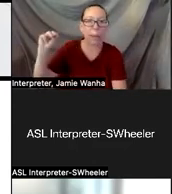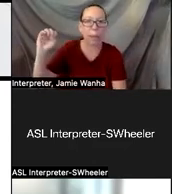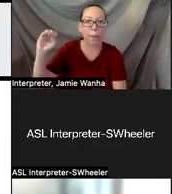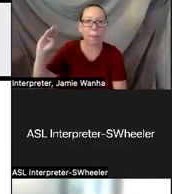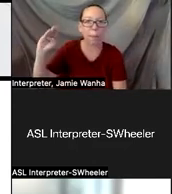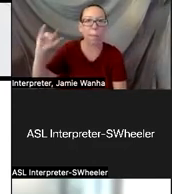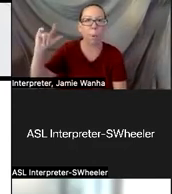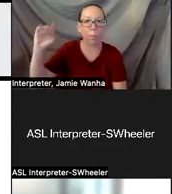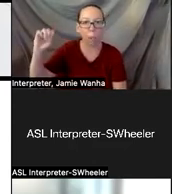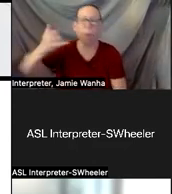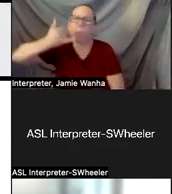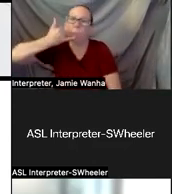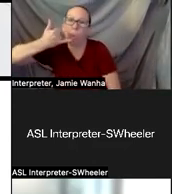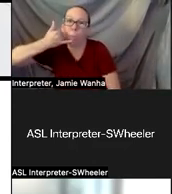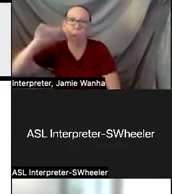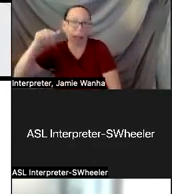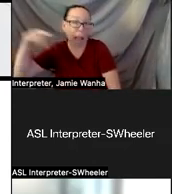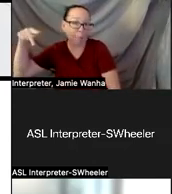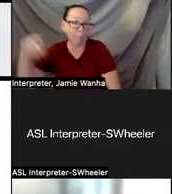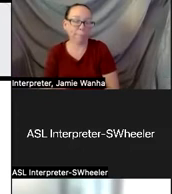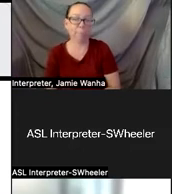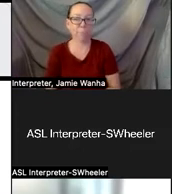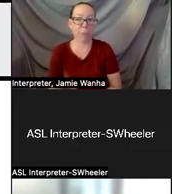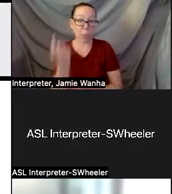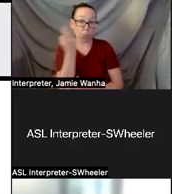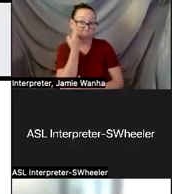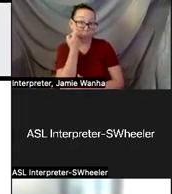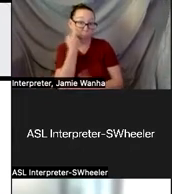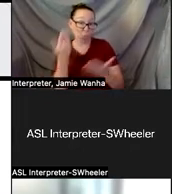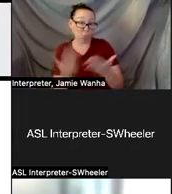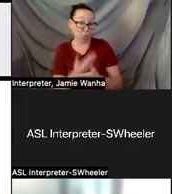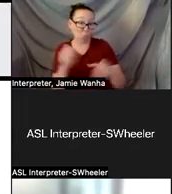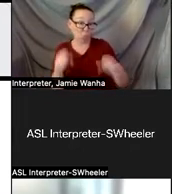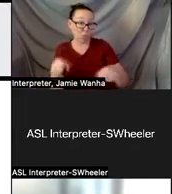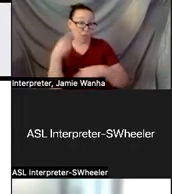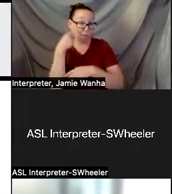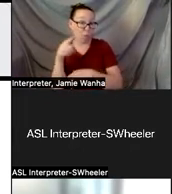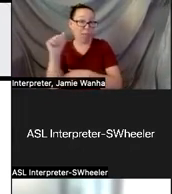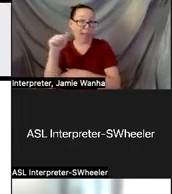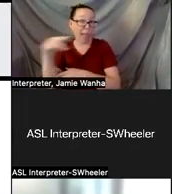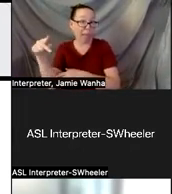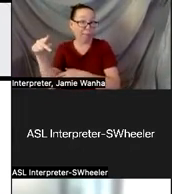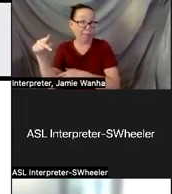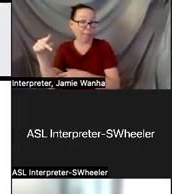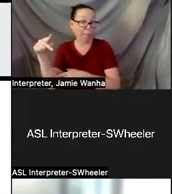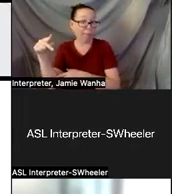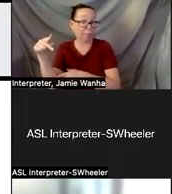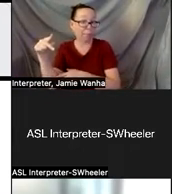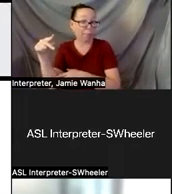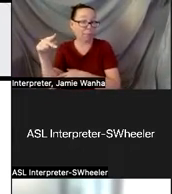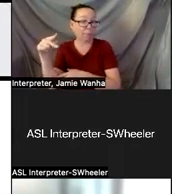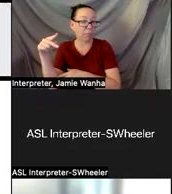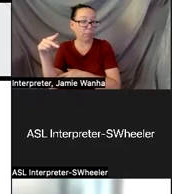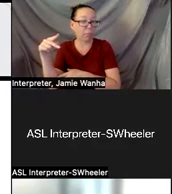And one of the newest abilities of the mobile app, something that was released last year, and then I'll talk more about, is